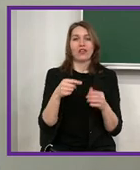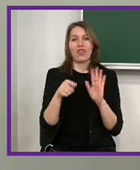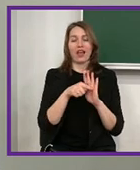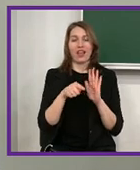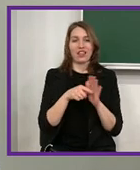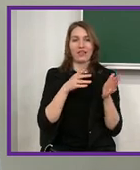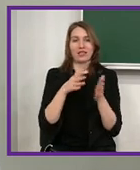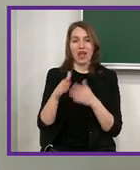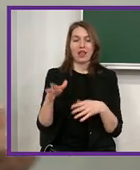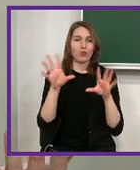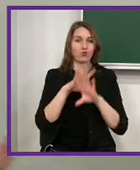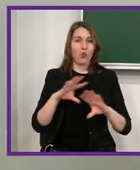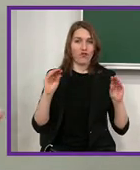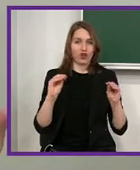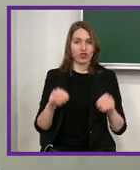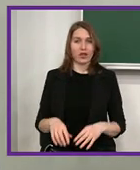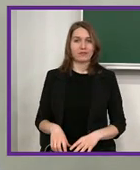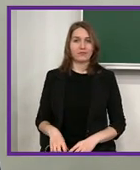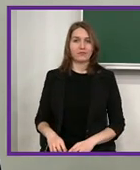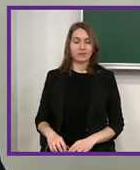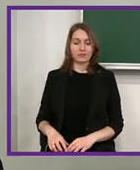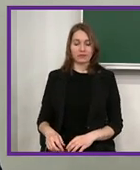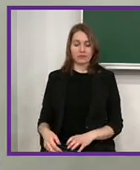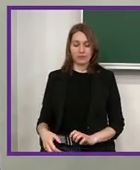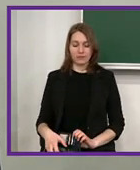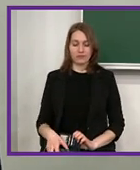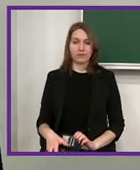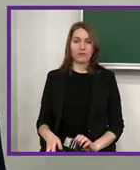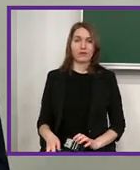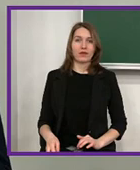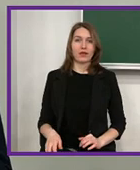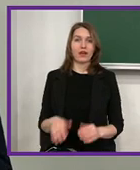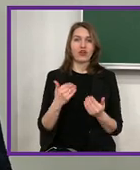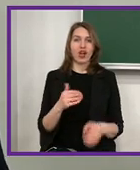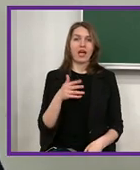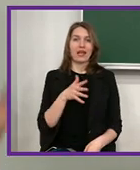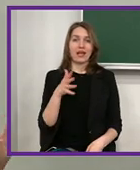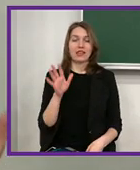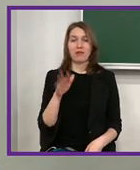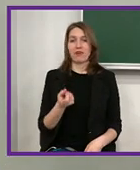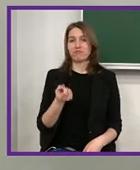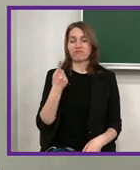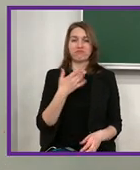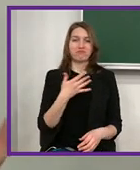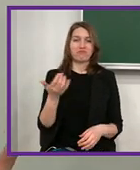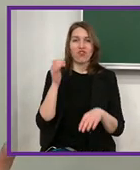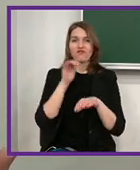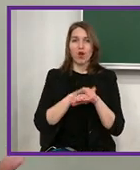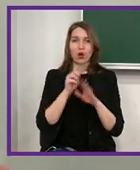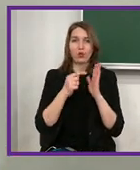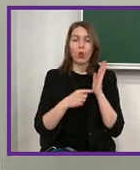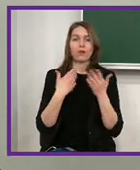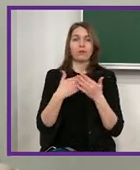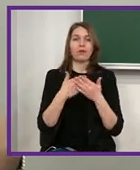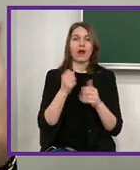of impacts can arise from a range of factors. It can arise from the sector that you work in, the nature and the business model that